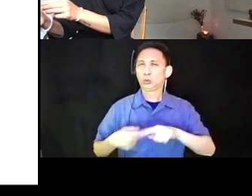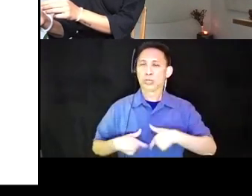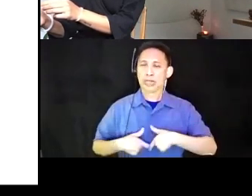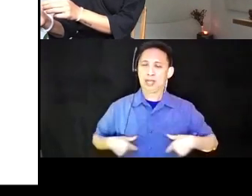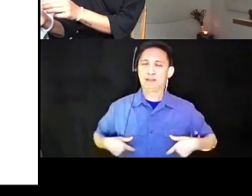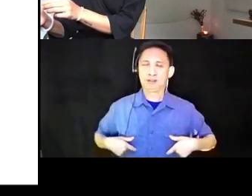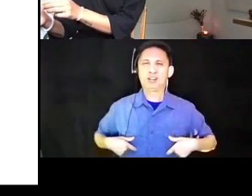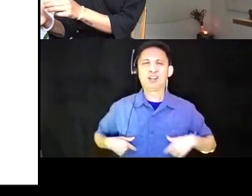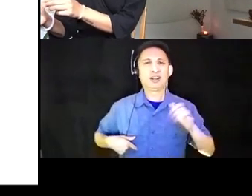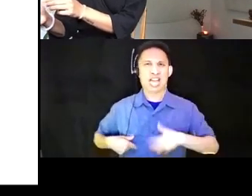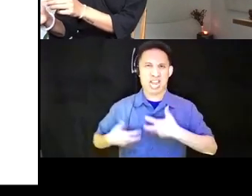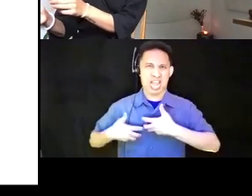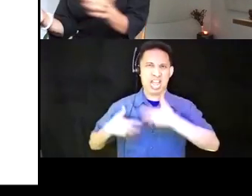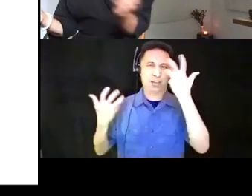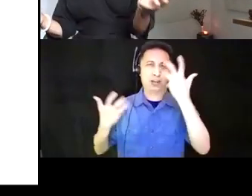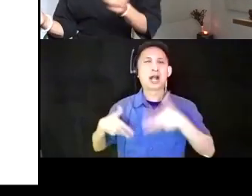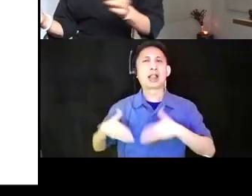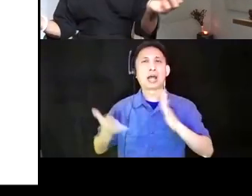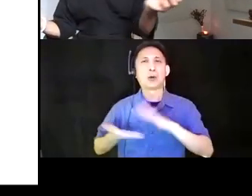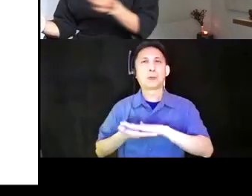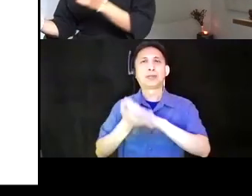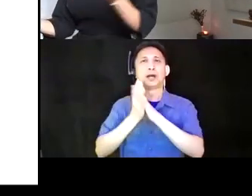into compassion.